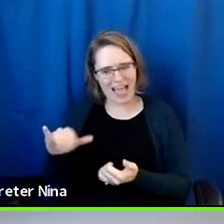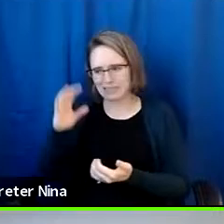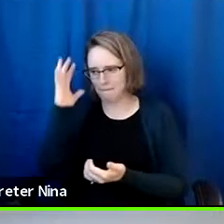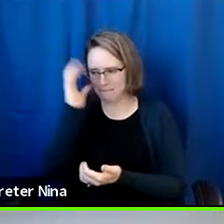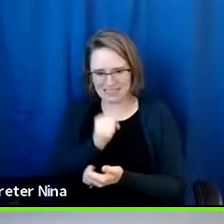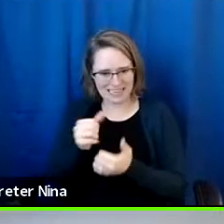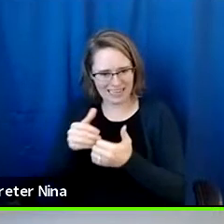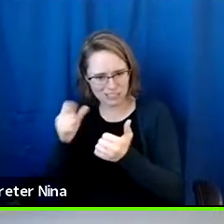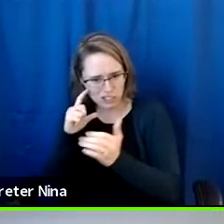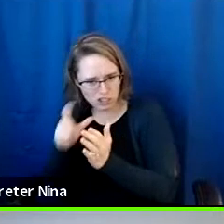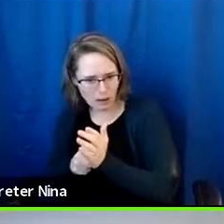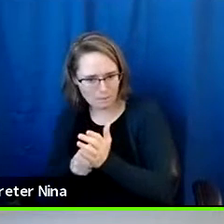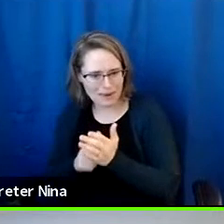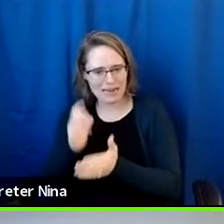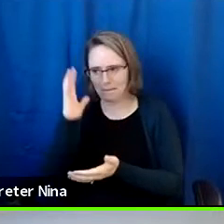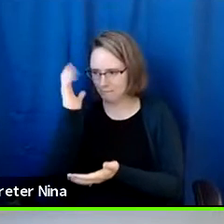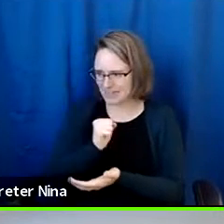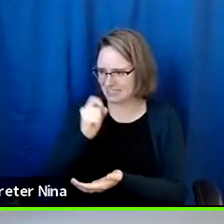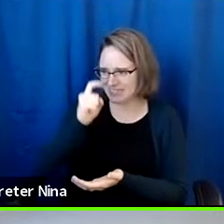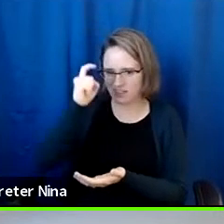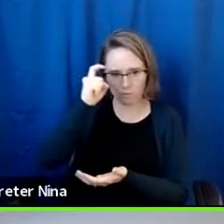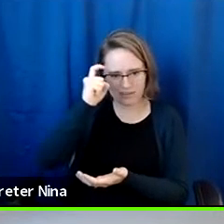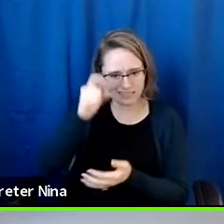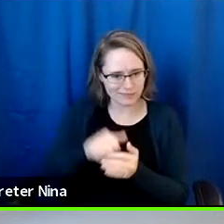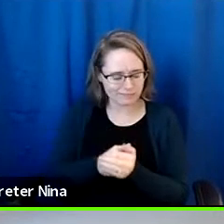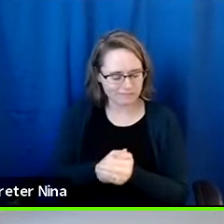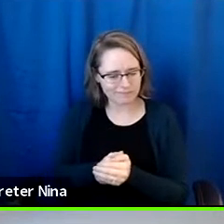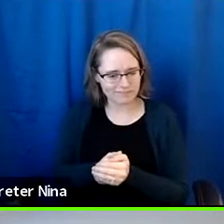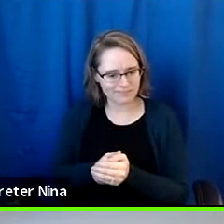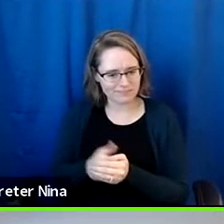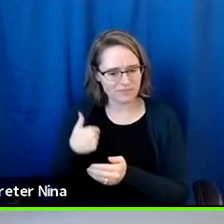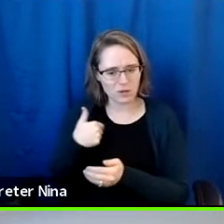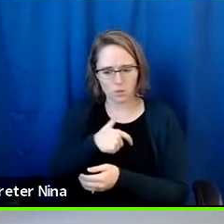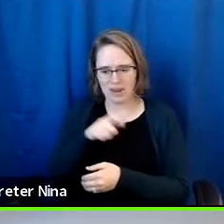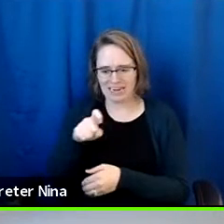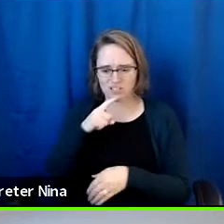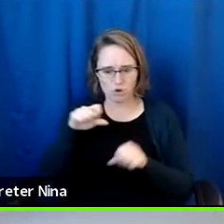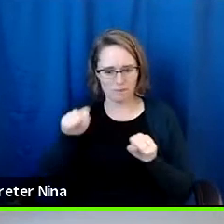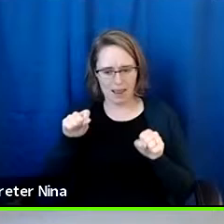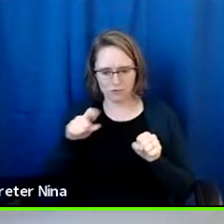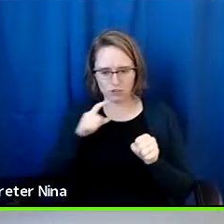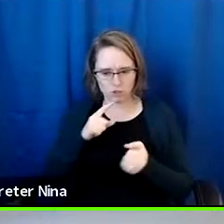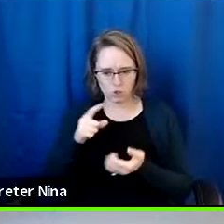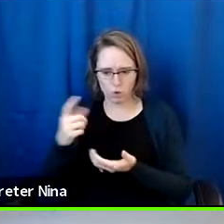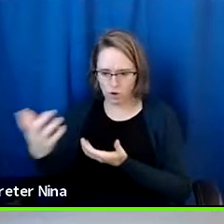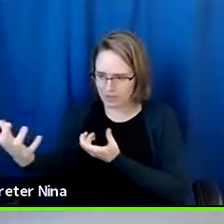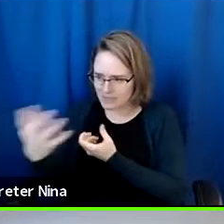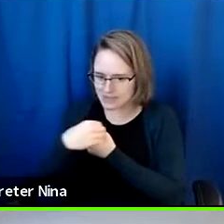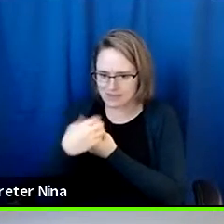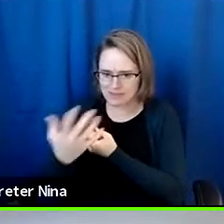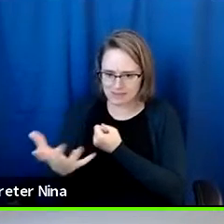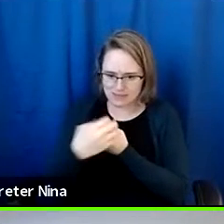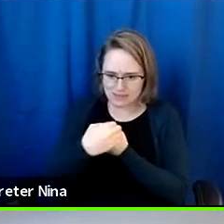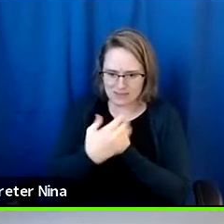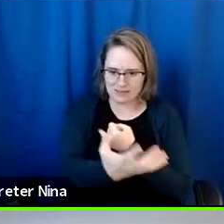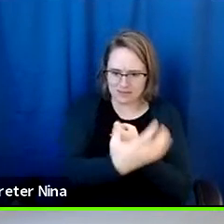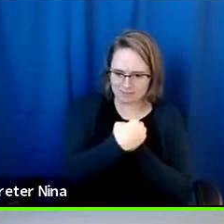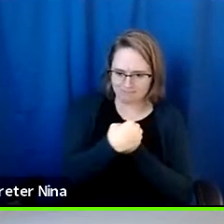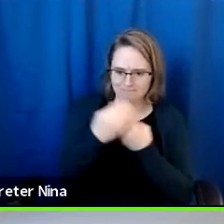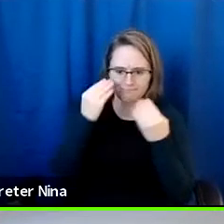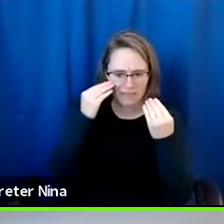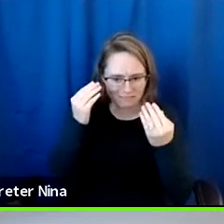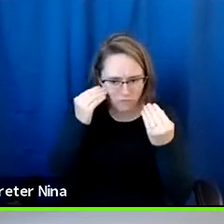wisdom, I think. I think you need to be able to take in all kinds of information and process it.